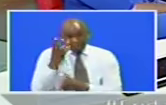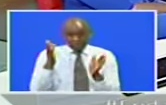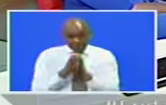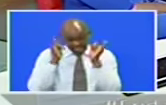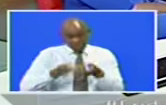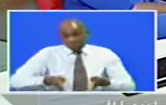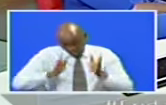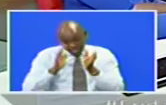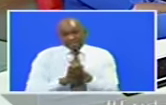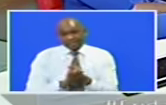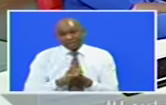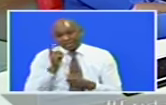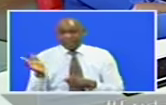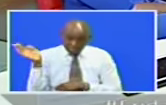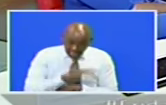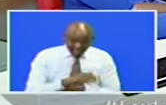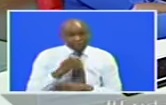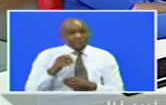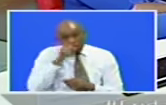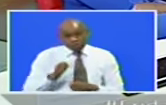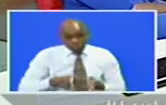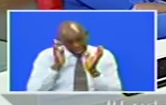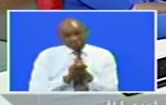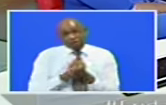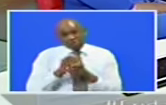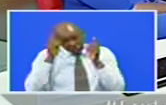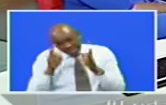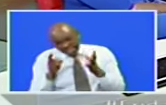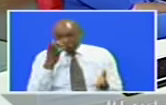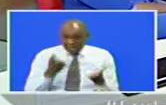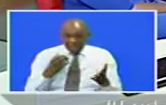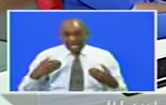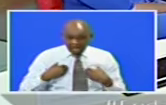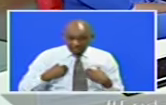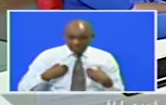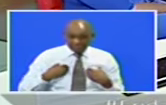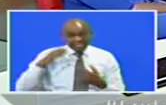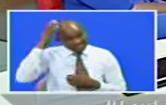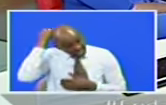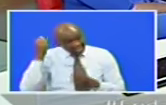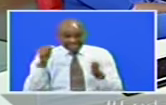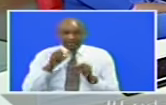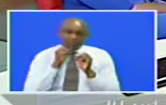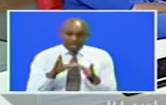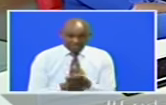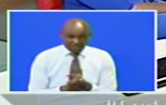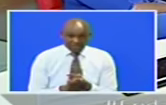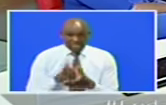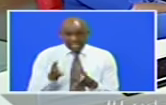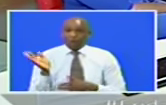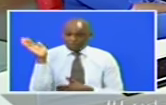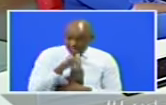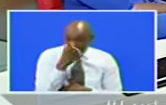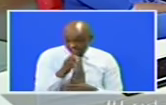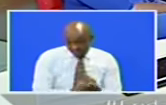new mechanisms or go back to the traditional ones of determining whether a motorist is drunk or not. But of course, we can confirm to you here